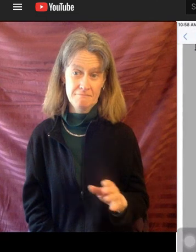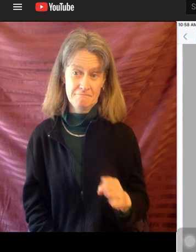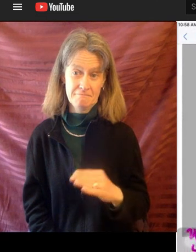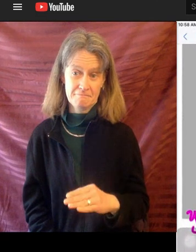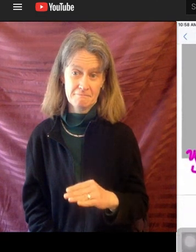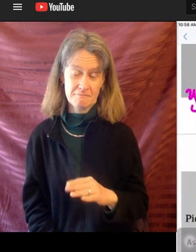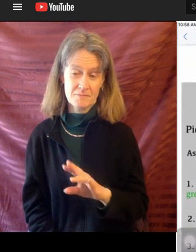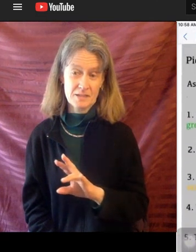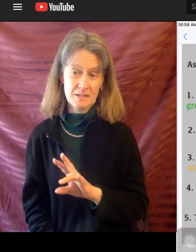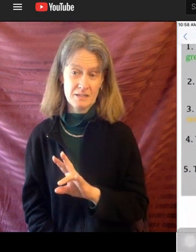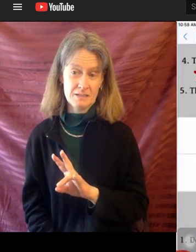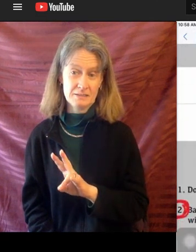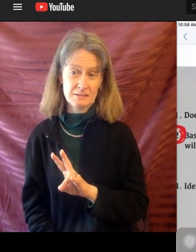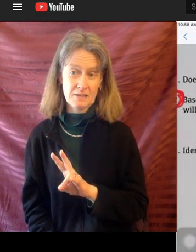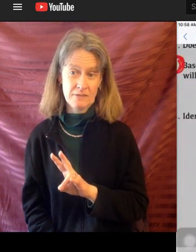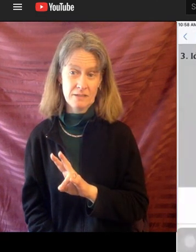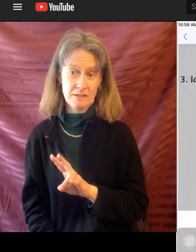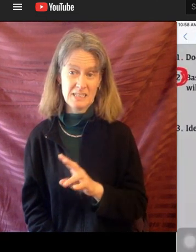7, 16.